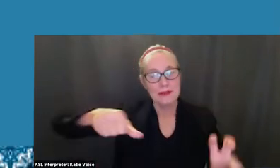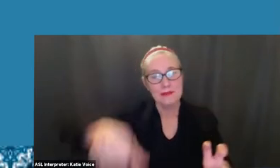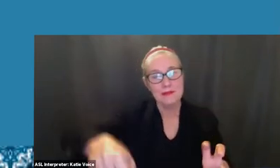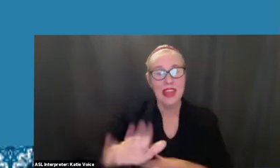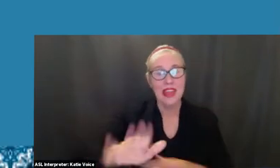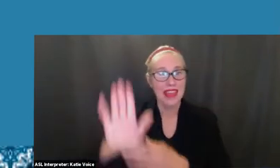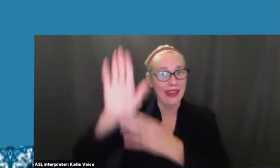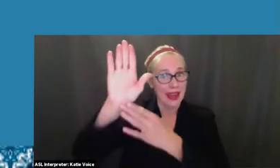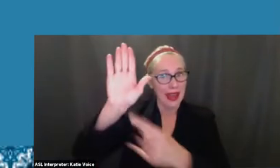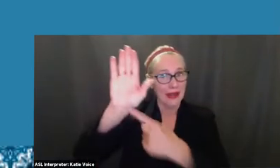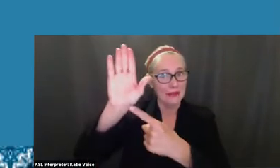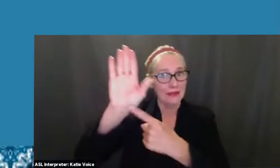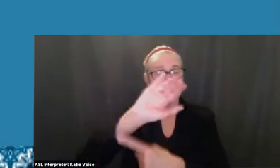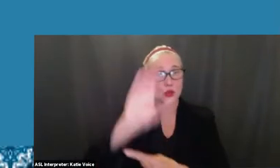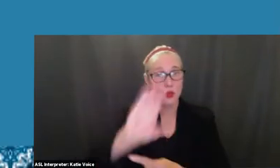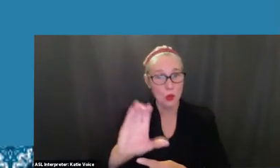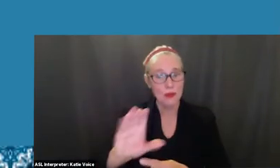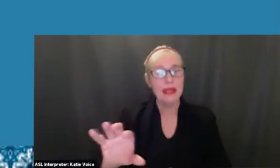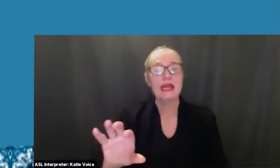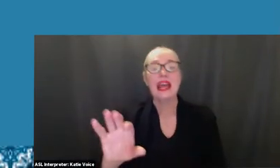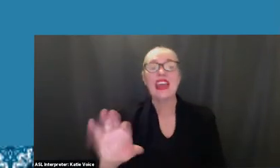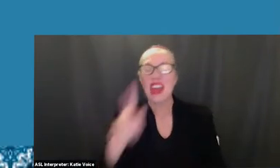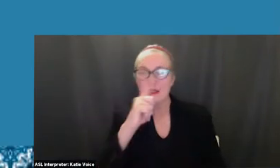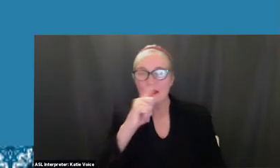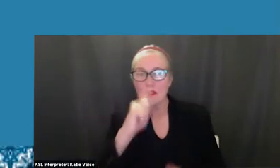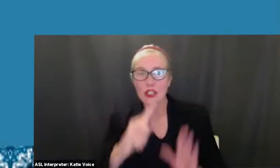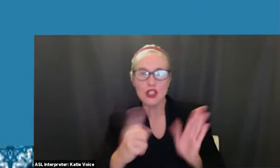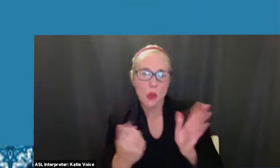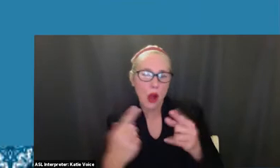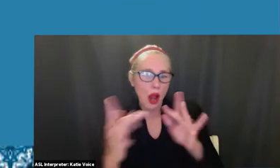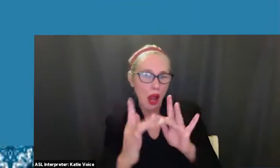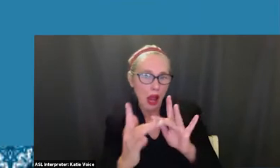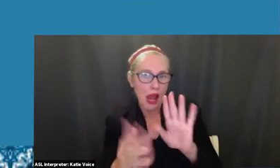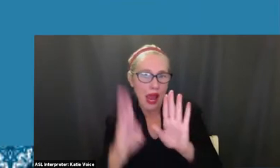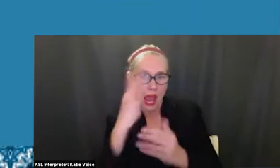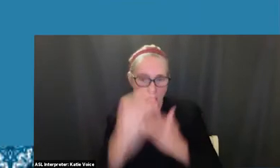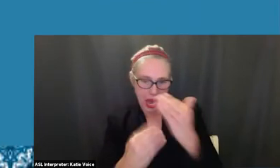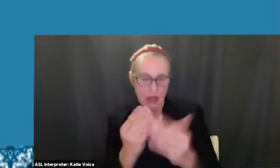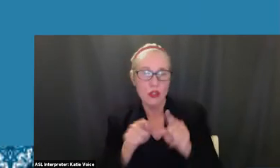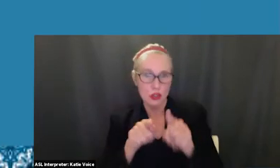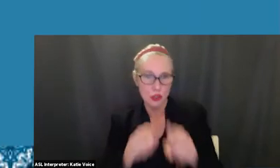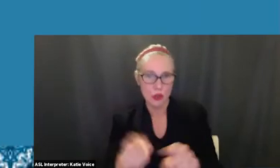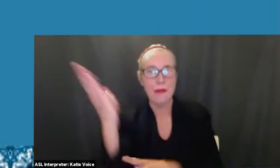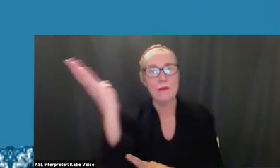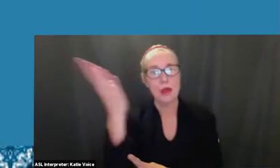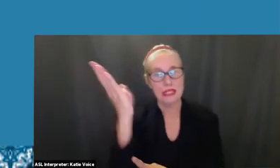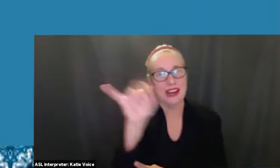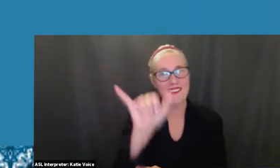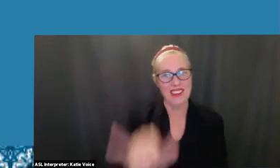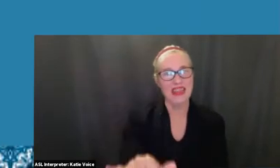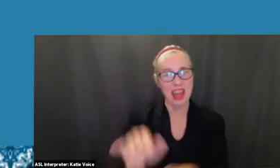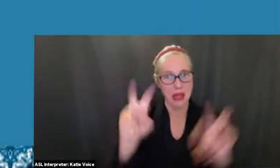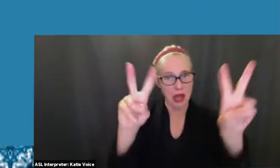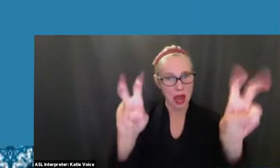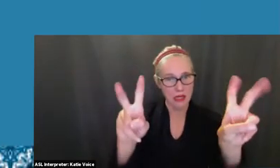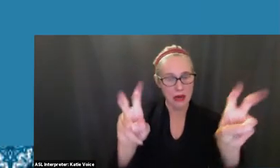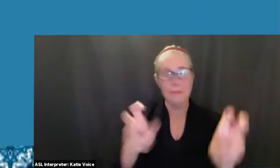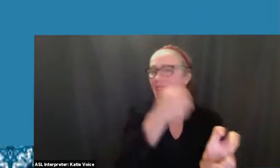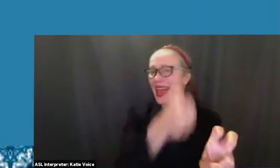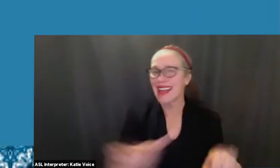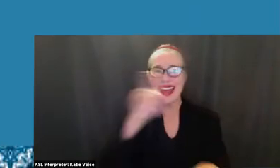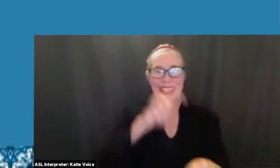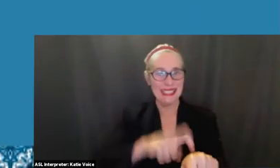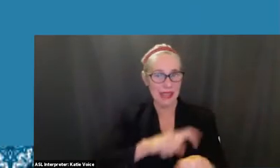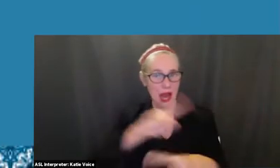by suggest by selecting the virtual hand icon during the presentation of that item and they may do so at any time